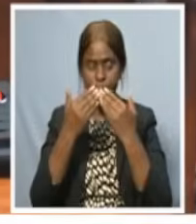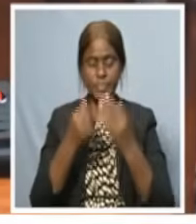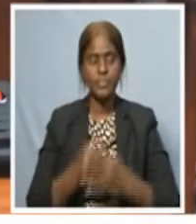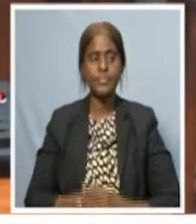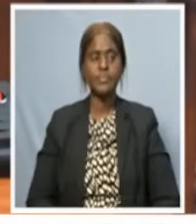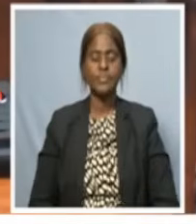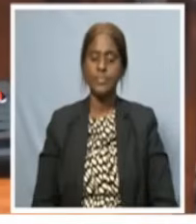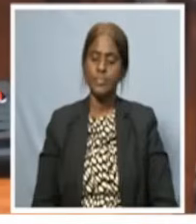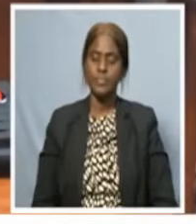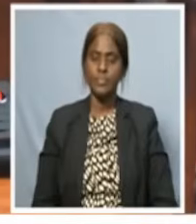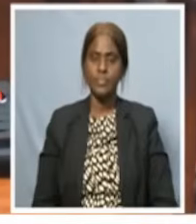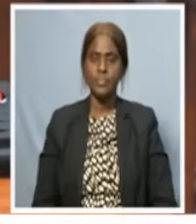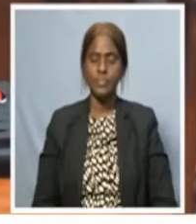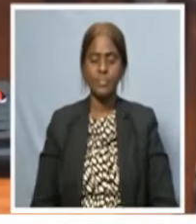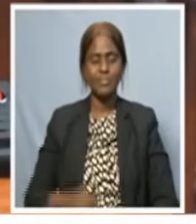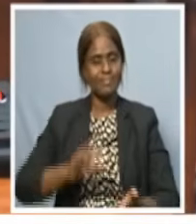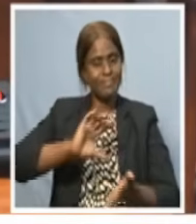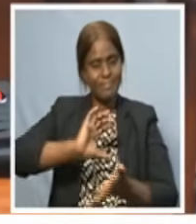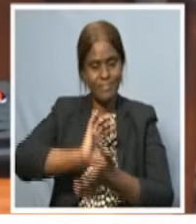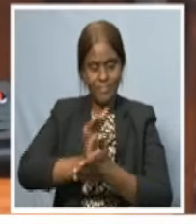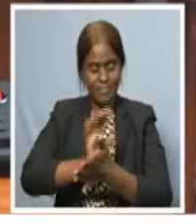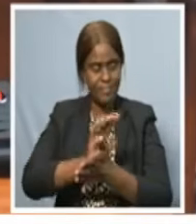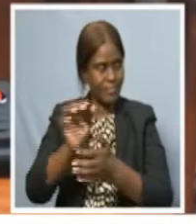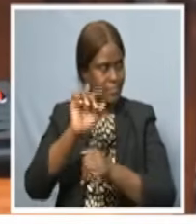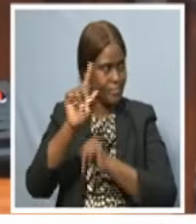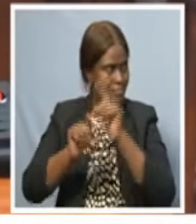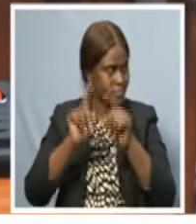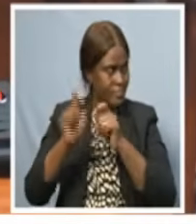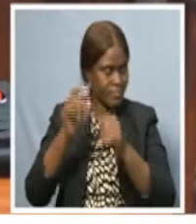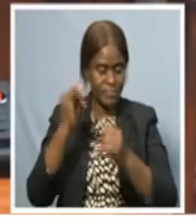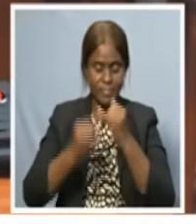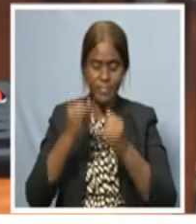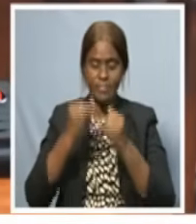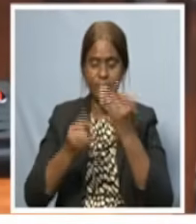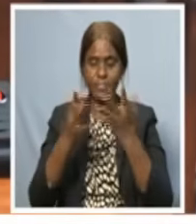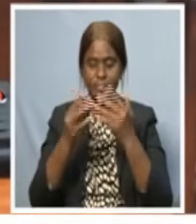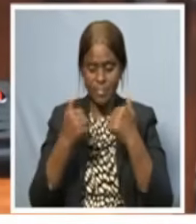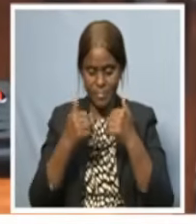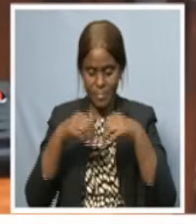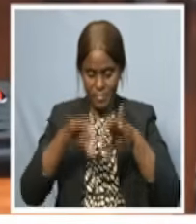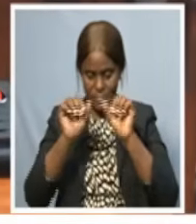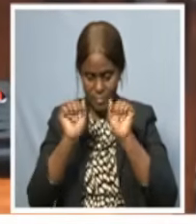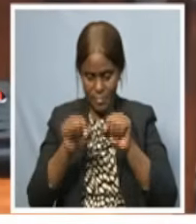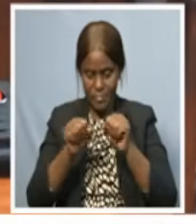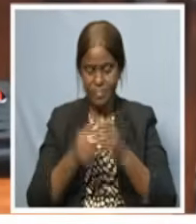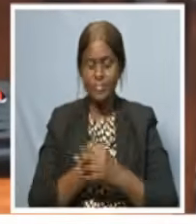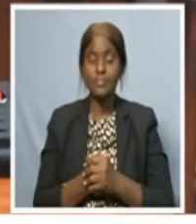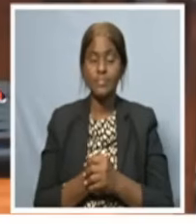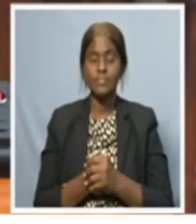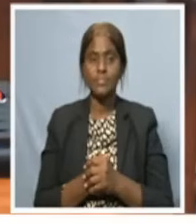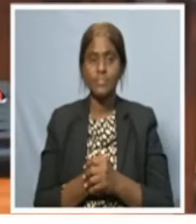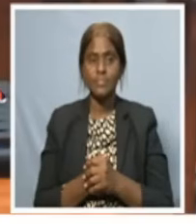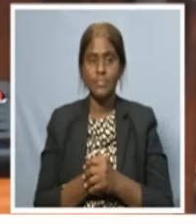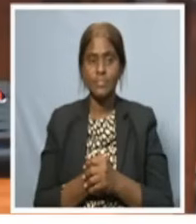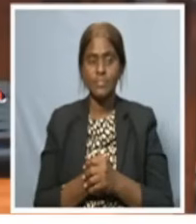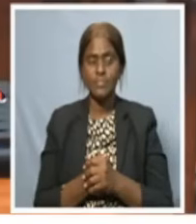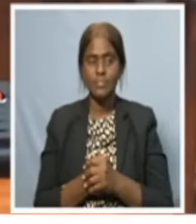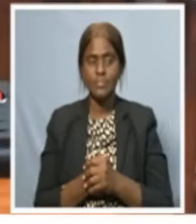Thank you. We have exhausted the questions. We make progress.